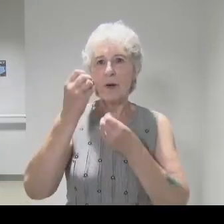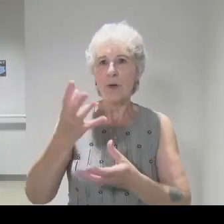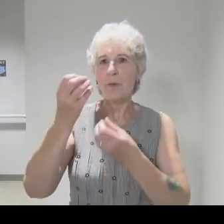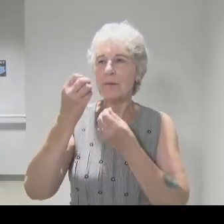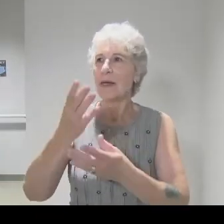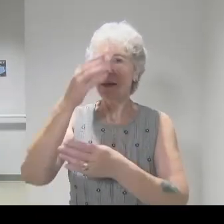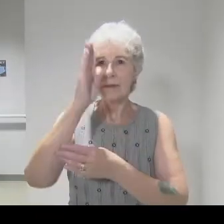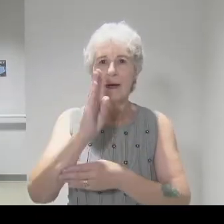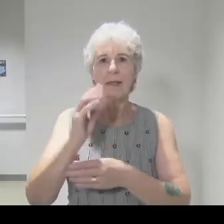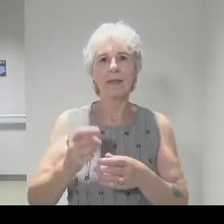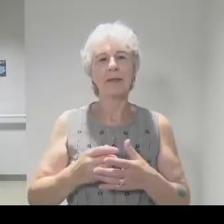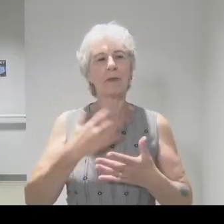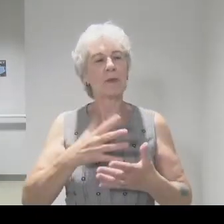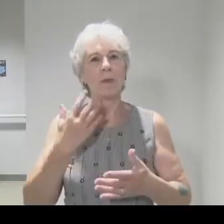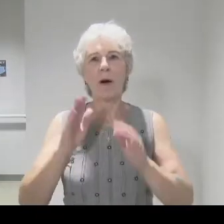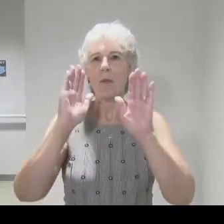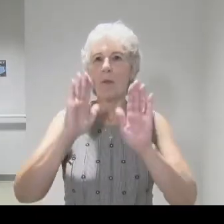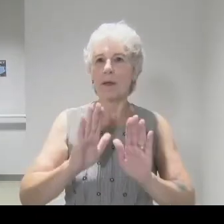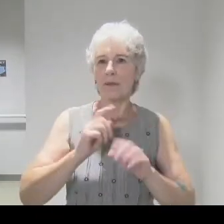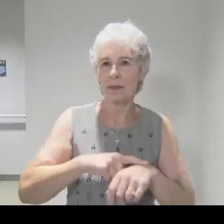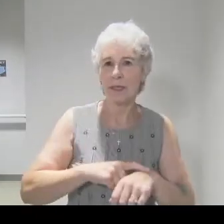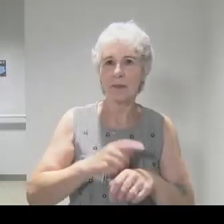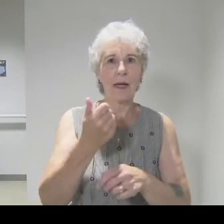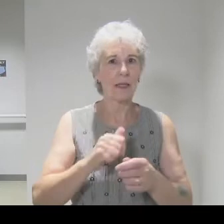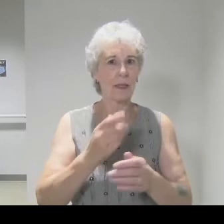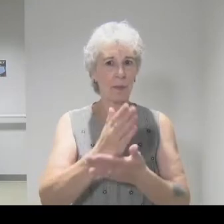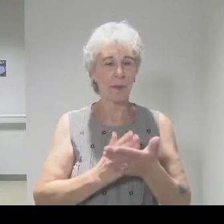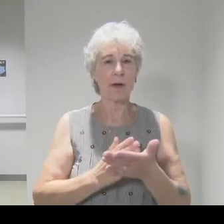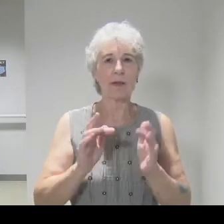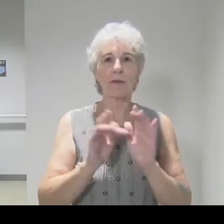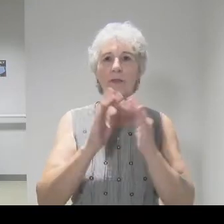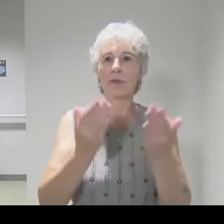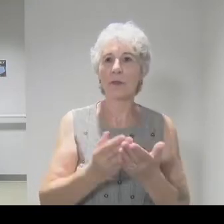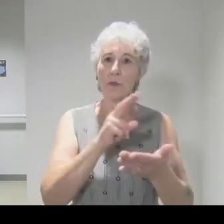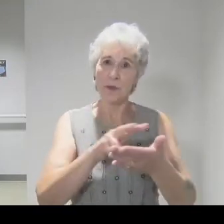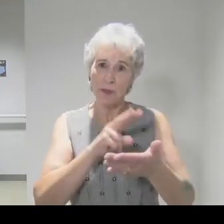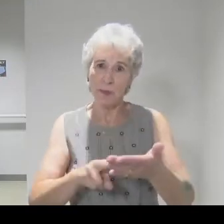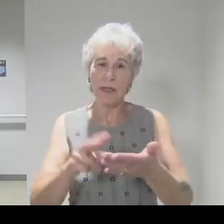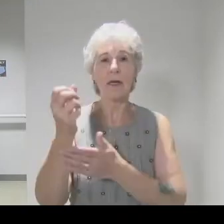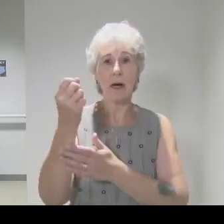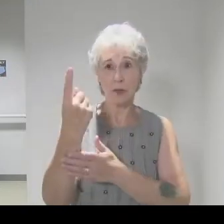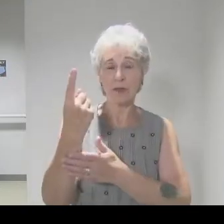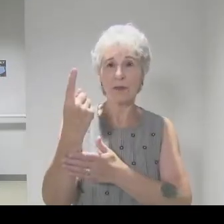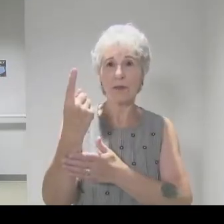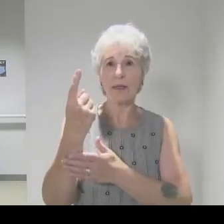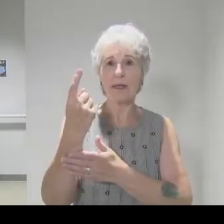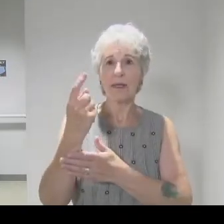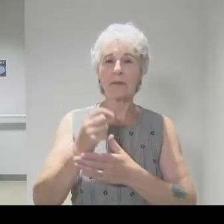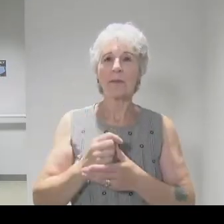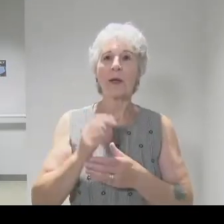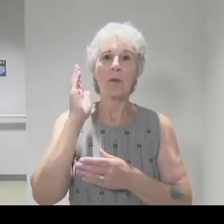God. Now, I want to say that any portion of Scripture that is read and understood and acted upon